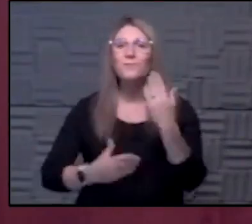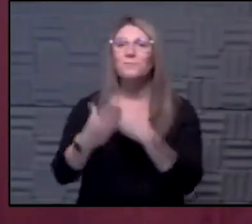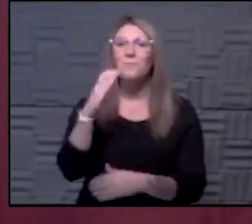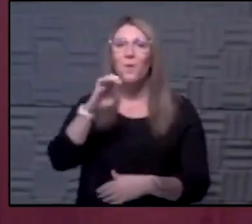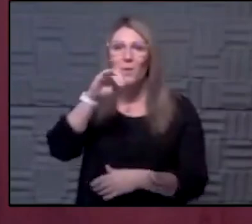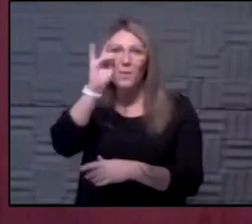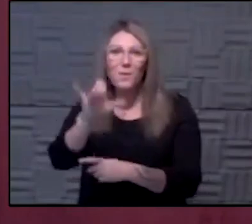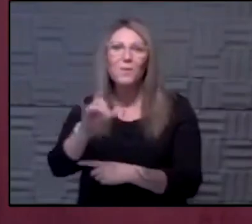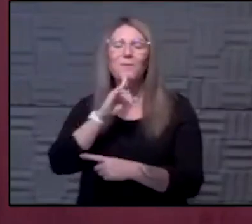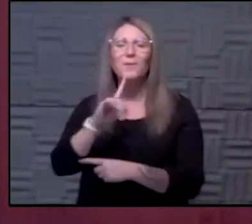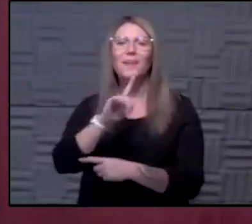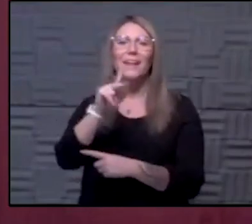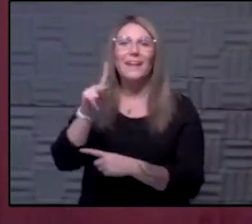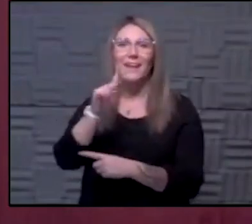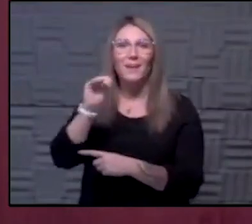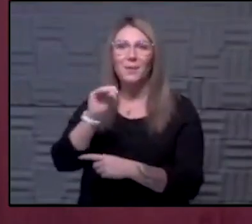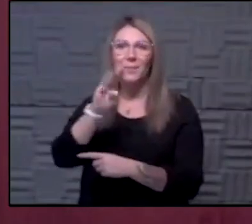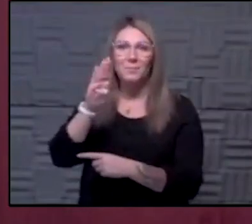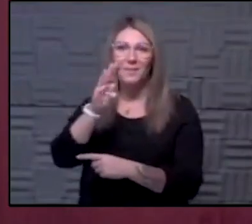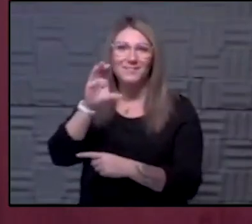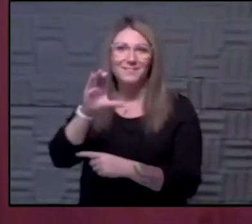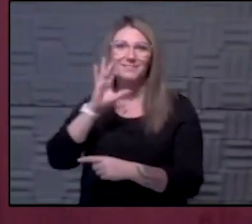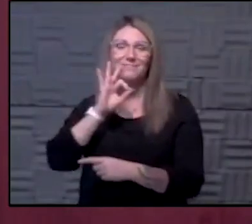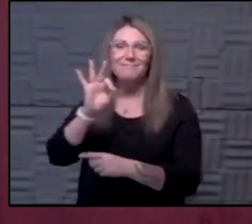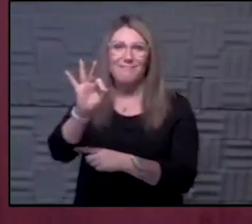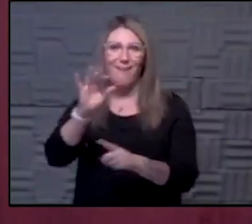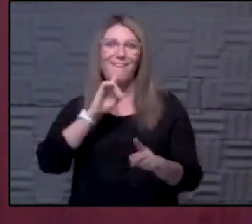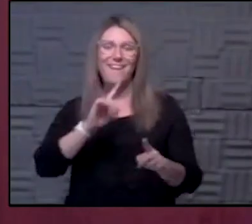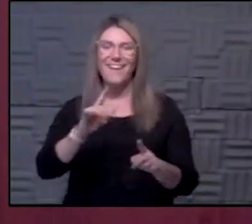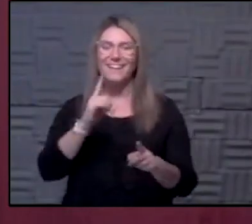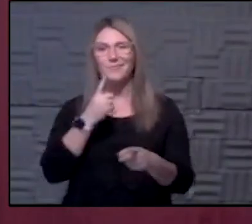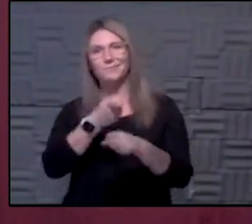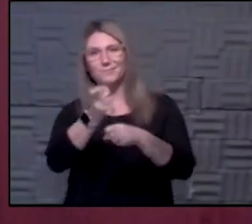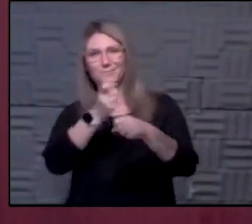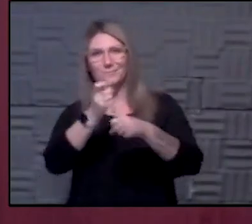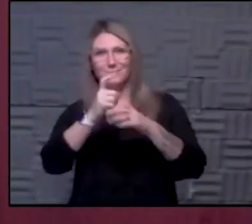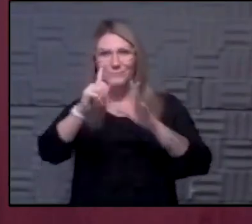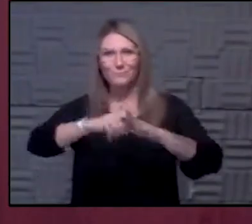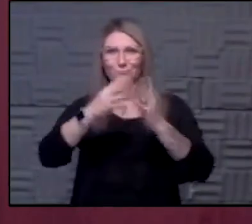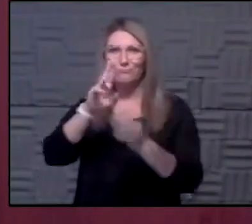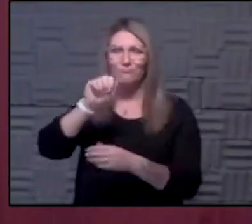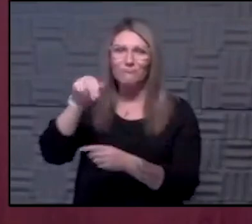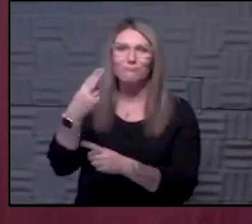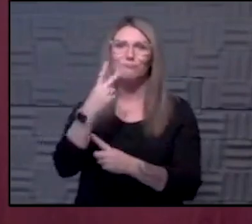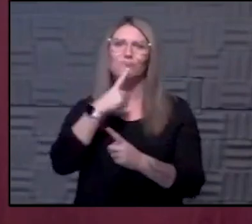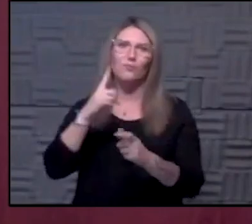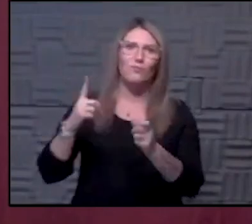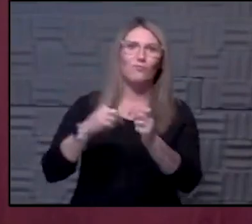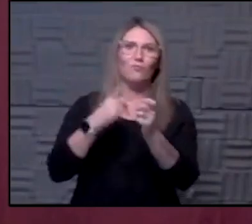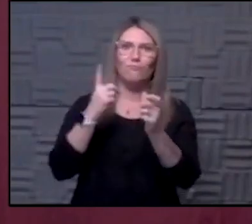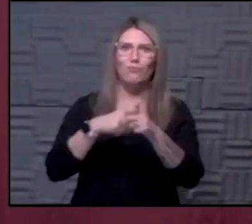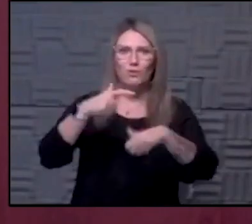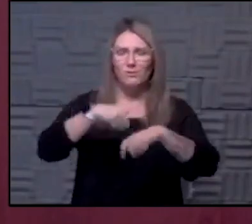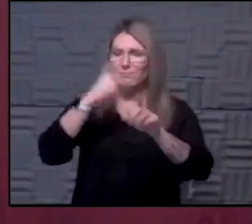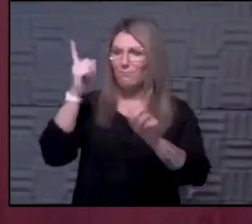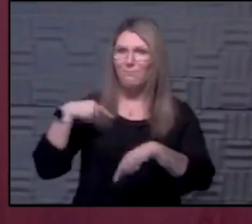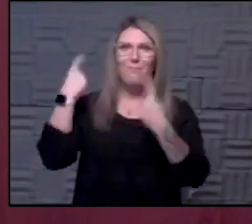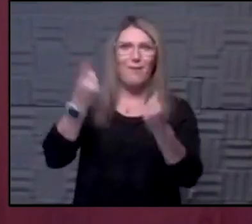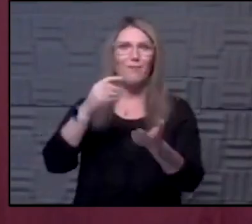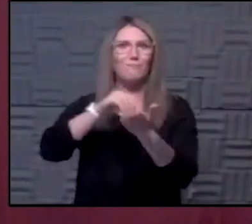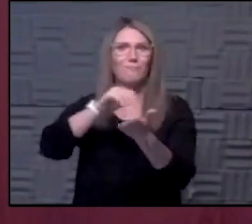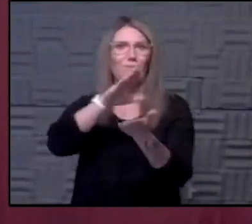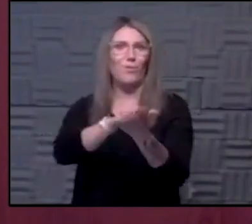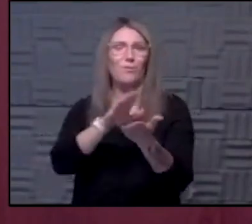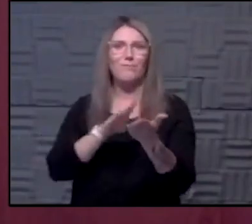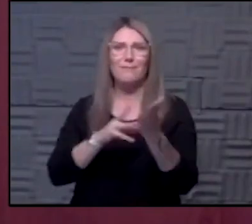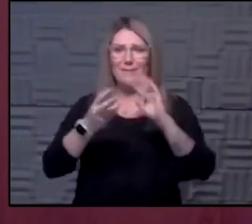Cody Holyoke, KMBC 9. Hey, Cody. Little joke to start the month of March. My friend says this is the first time since record keeping began that the month of March has actually